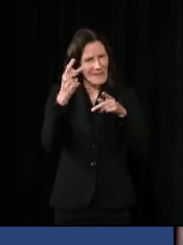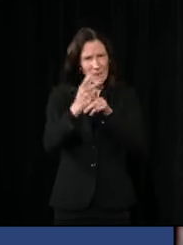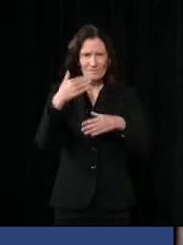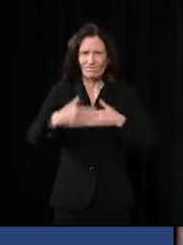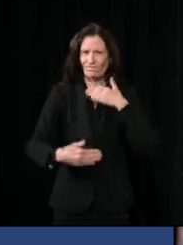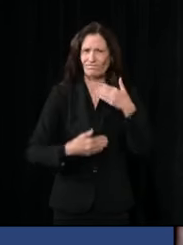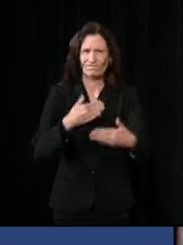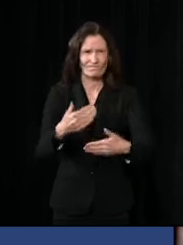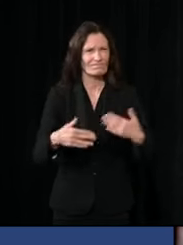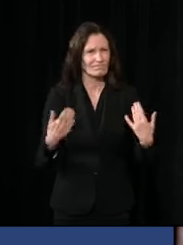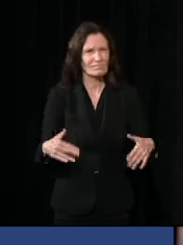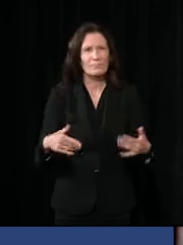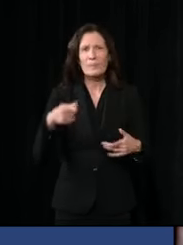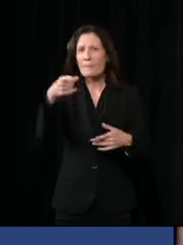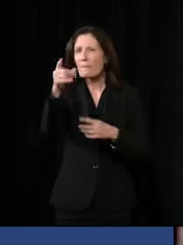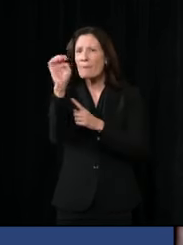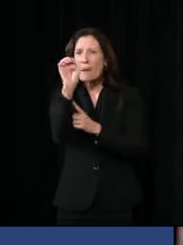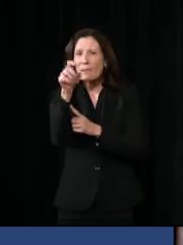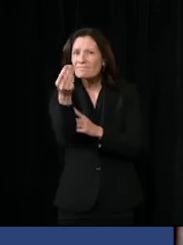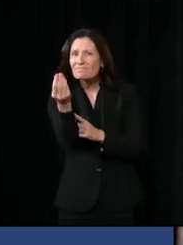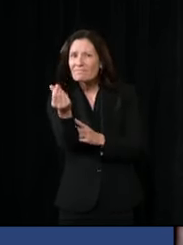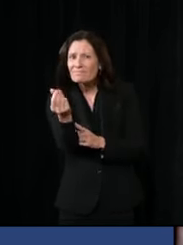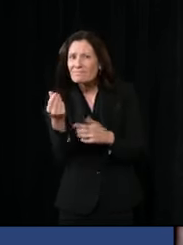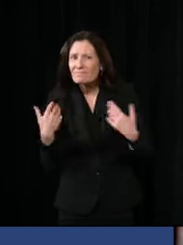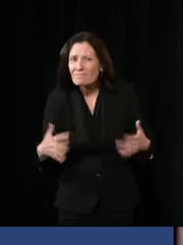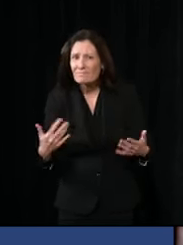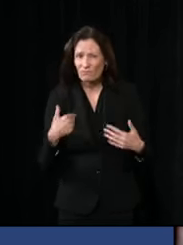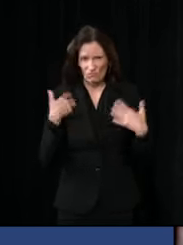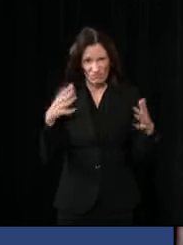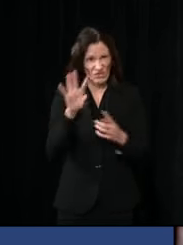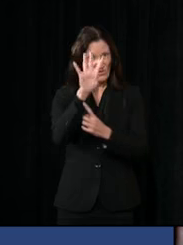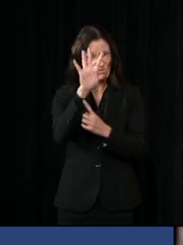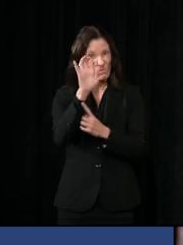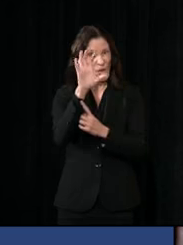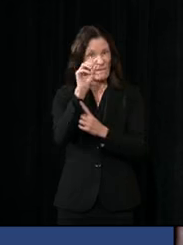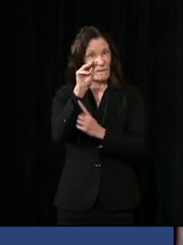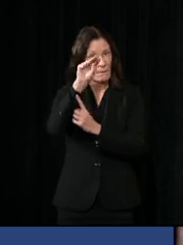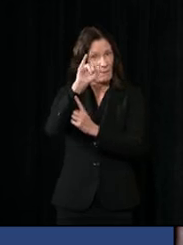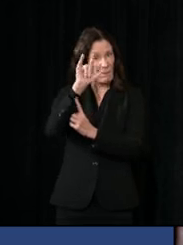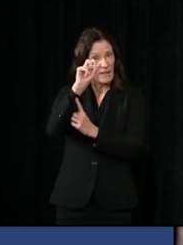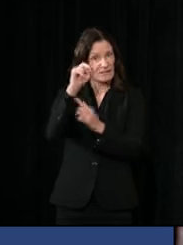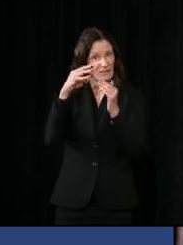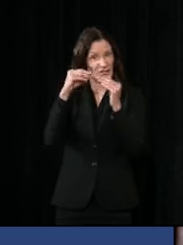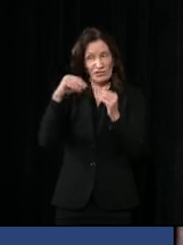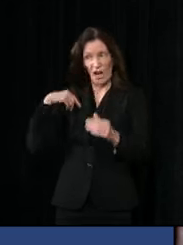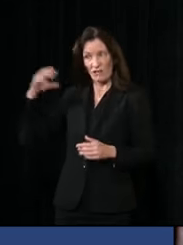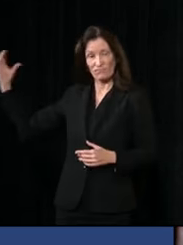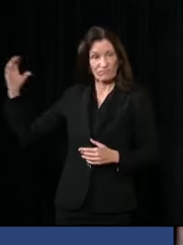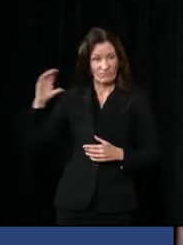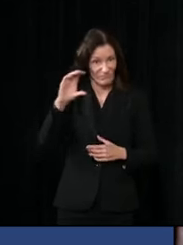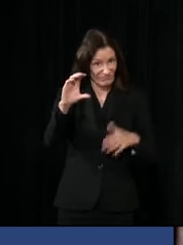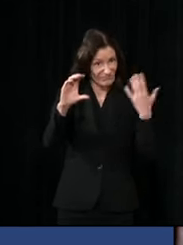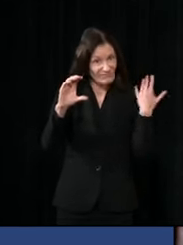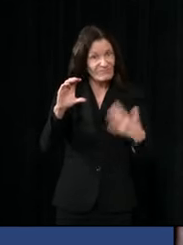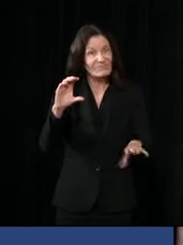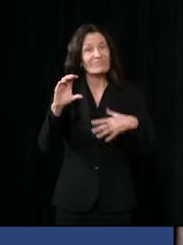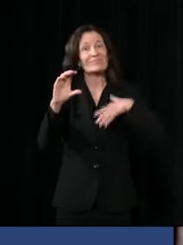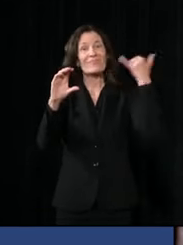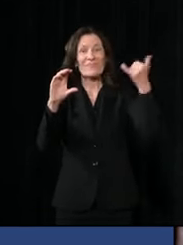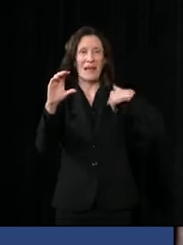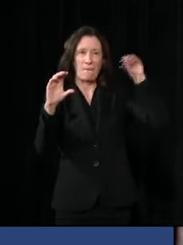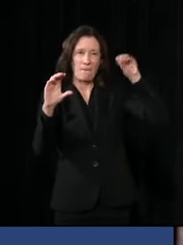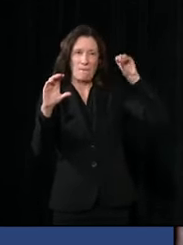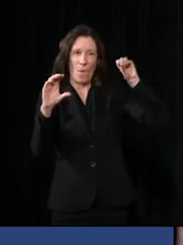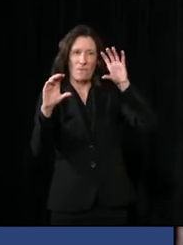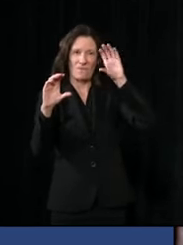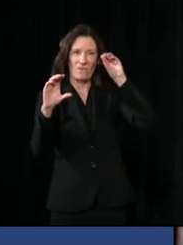HELP program. And we worked with the legislature to transfer $50 million to purchase medical equipment and supplies for